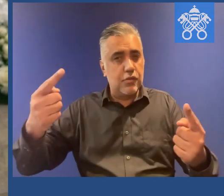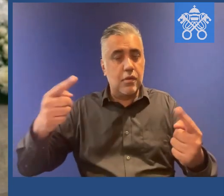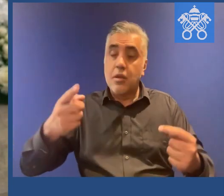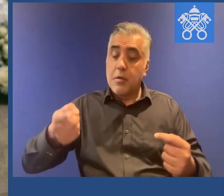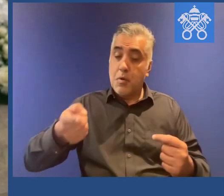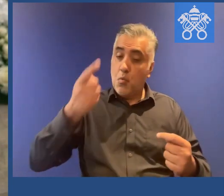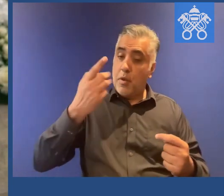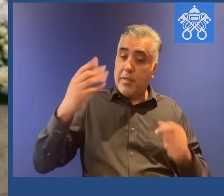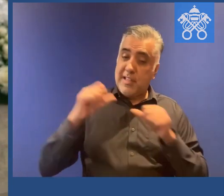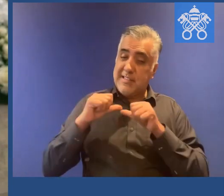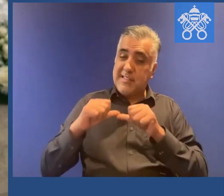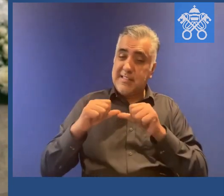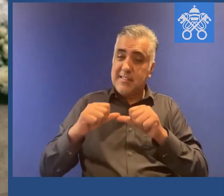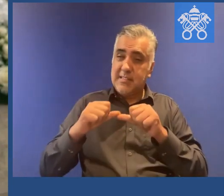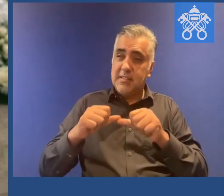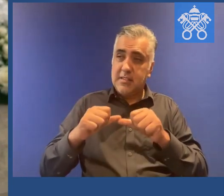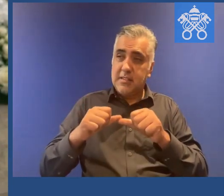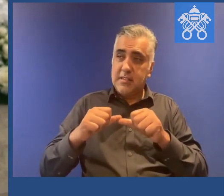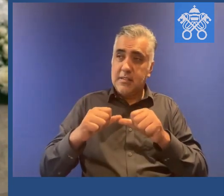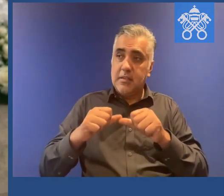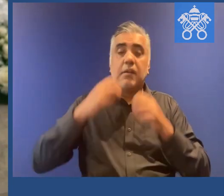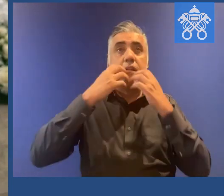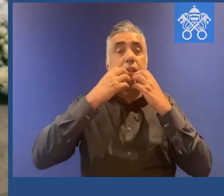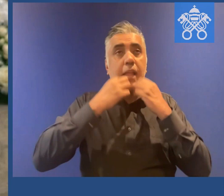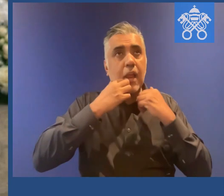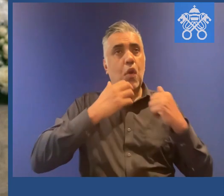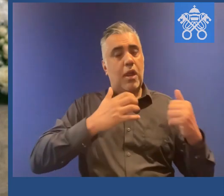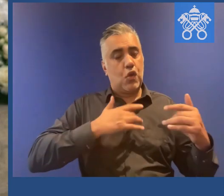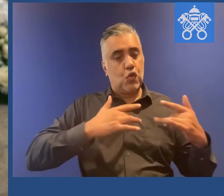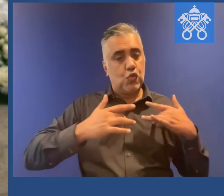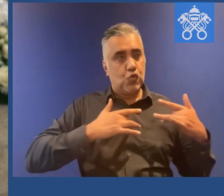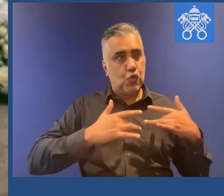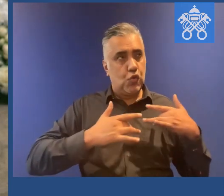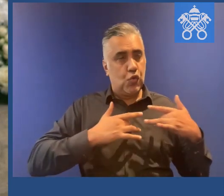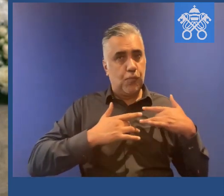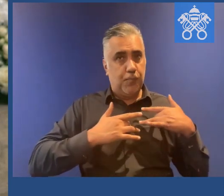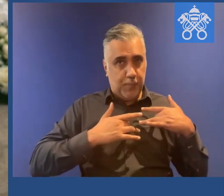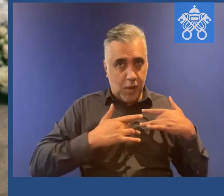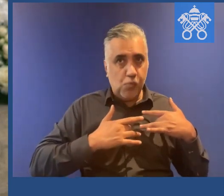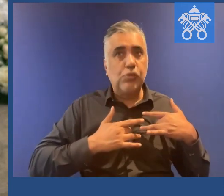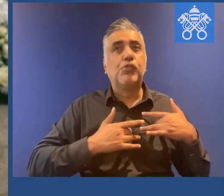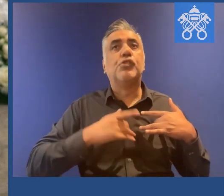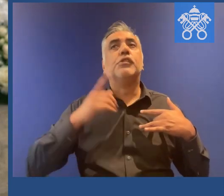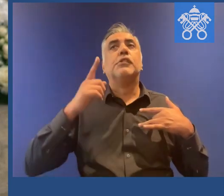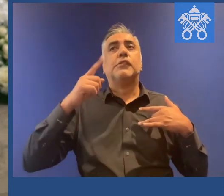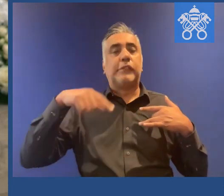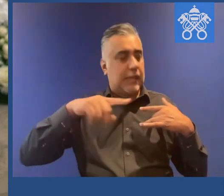thing is consistent: the care and concern by which they tend to their